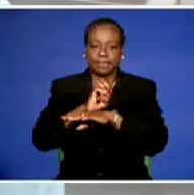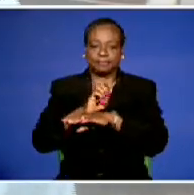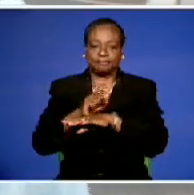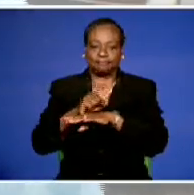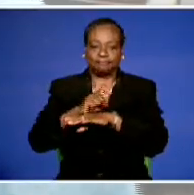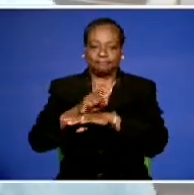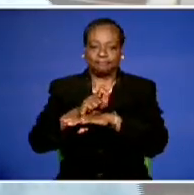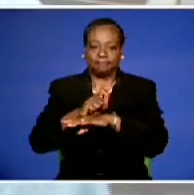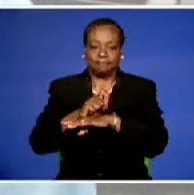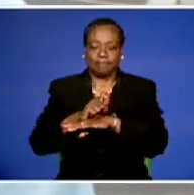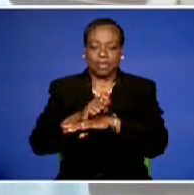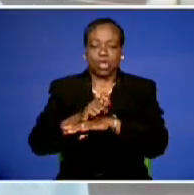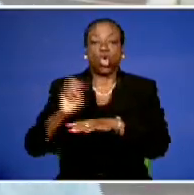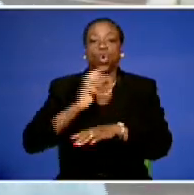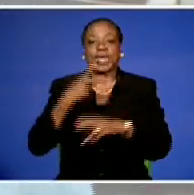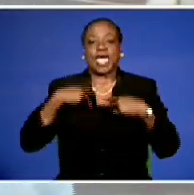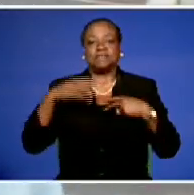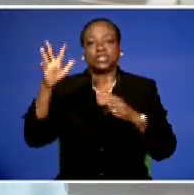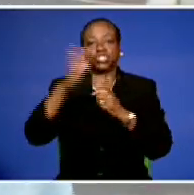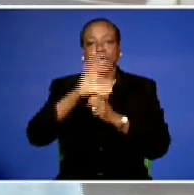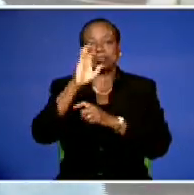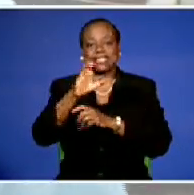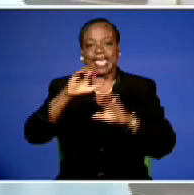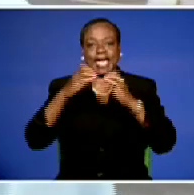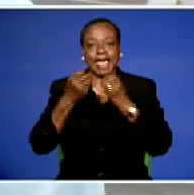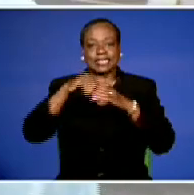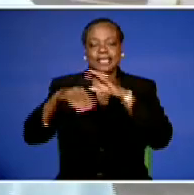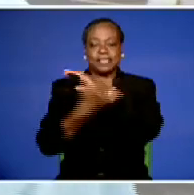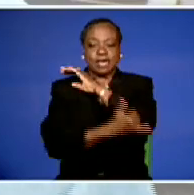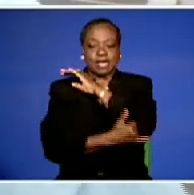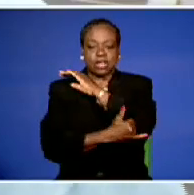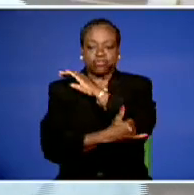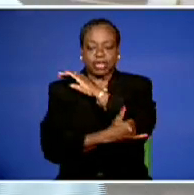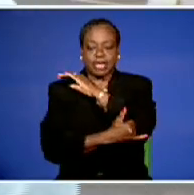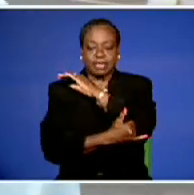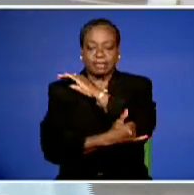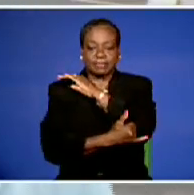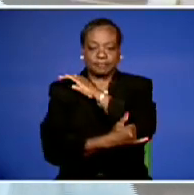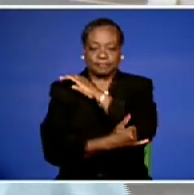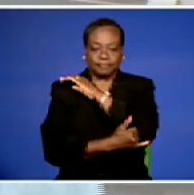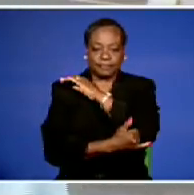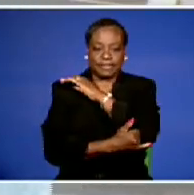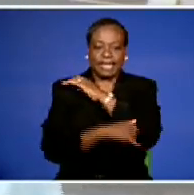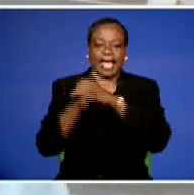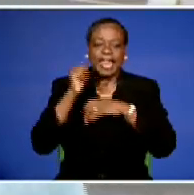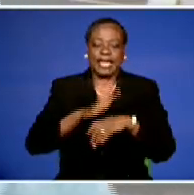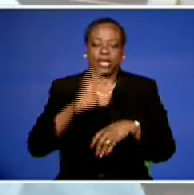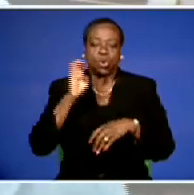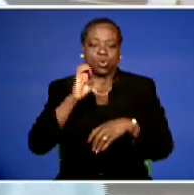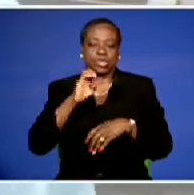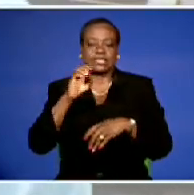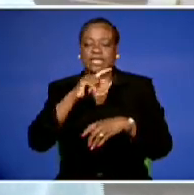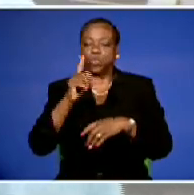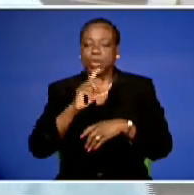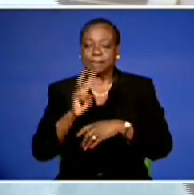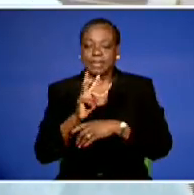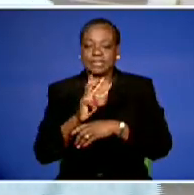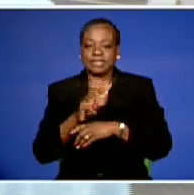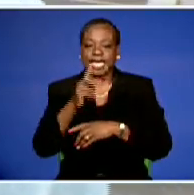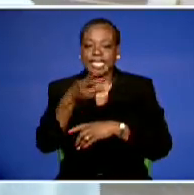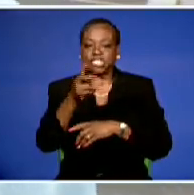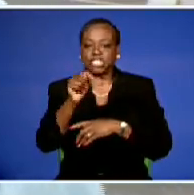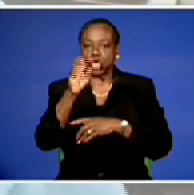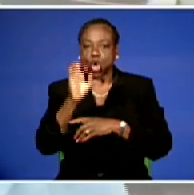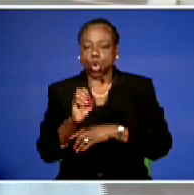some of the top C class in the country. We have some like VDK, Lady Owners, Legal Weapon, H2O,